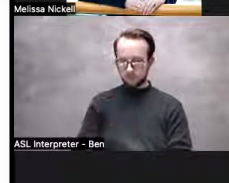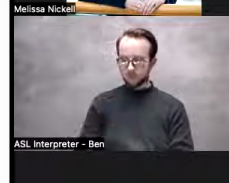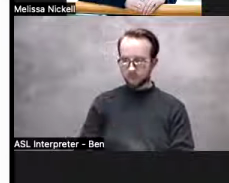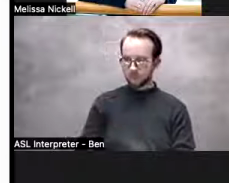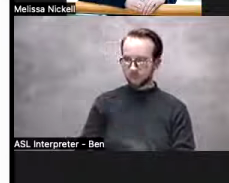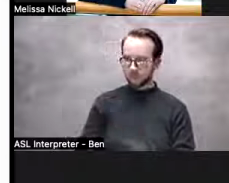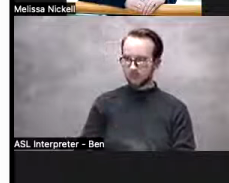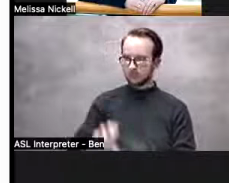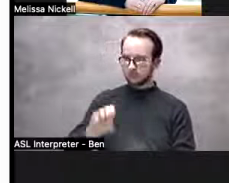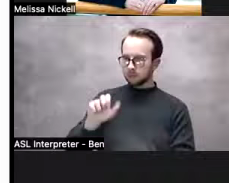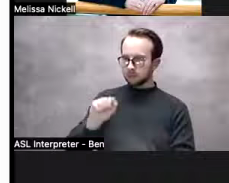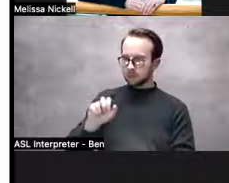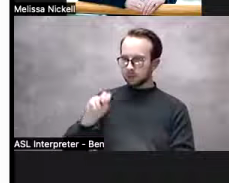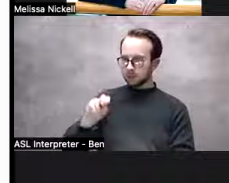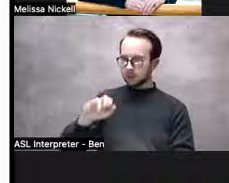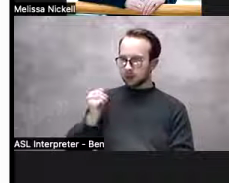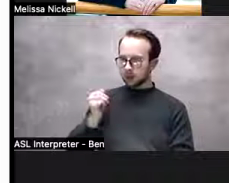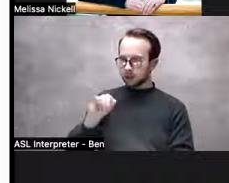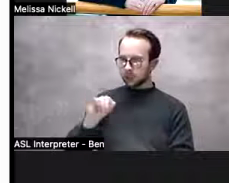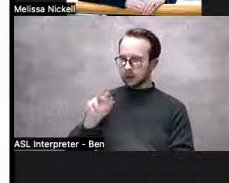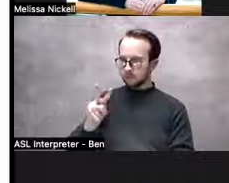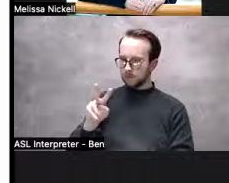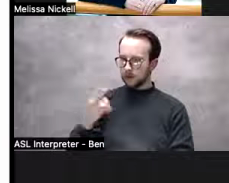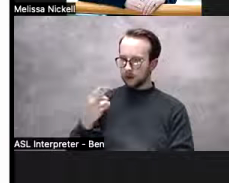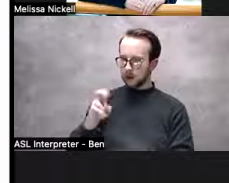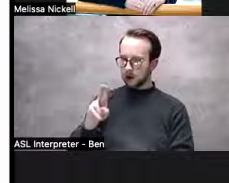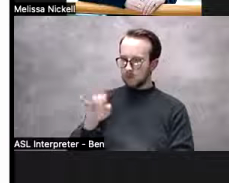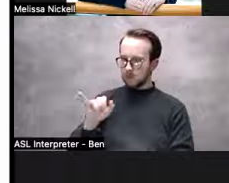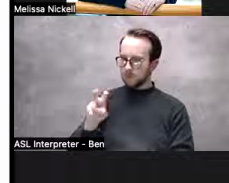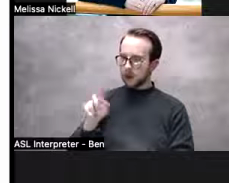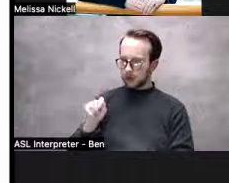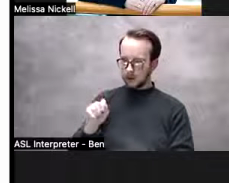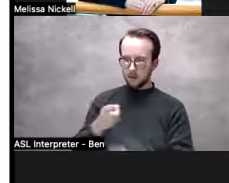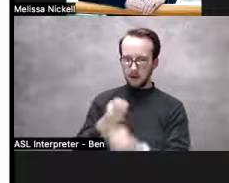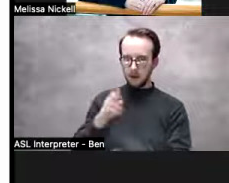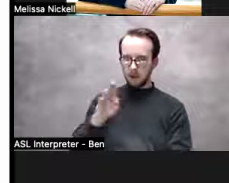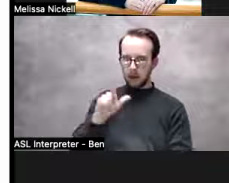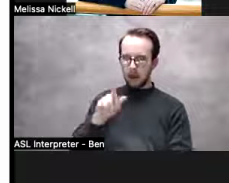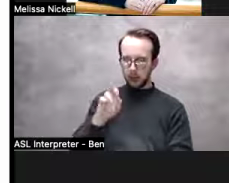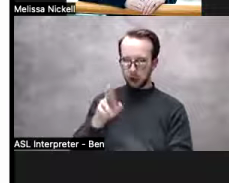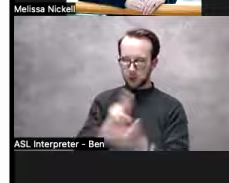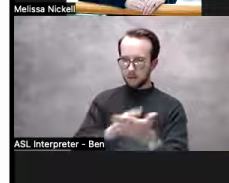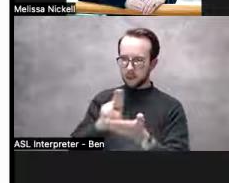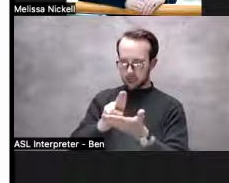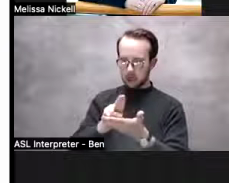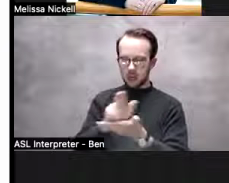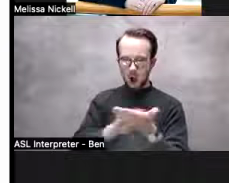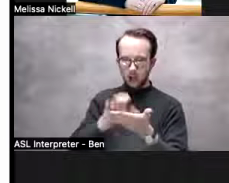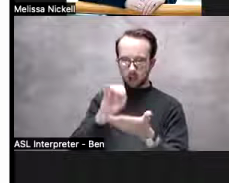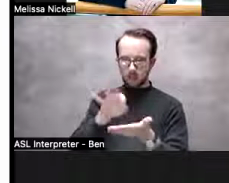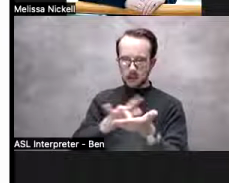Sanjeev Harbavat from Baylor College of Medicine. Again, it's a 2-year